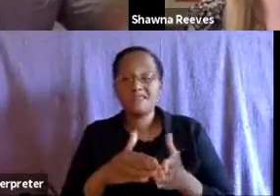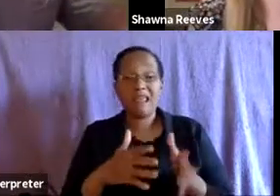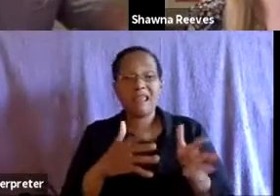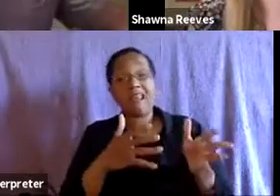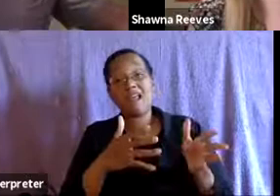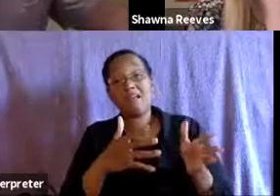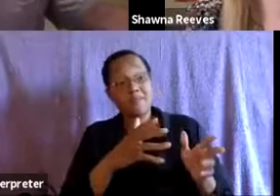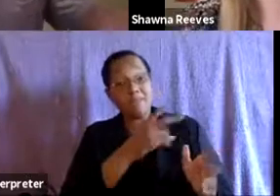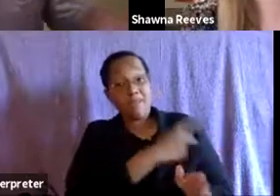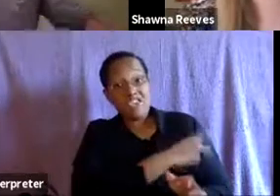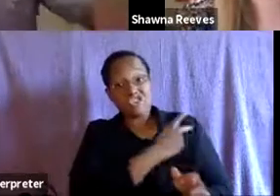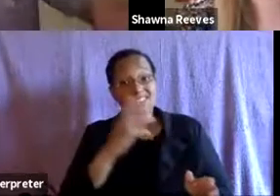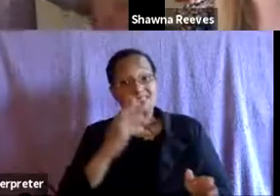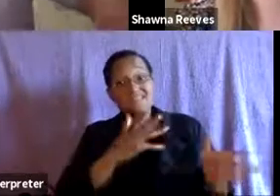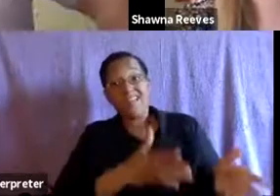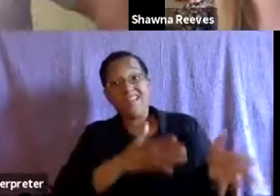Okay, he's back.